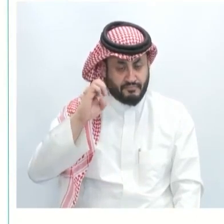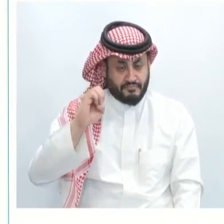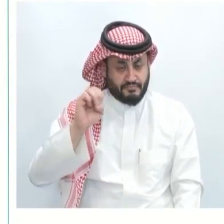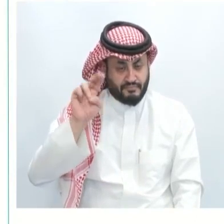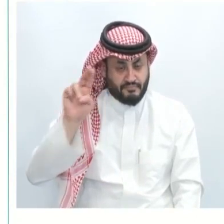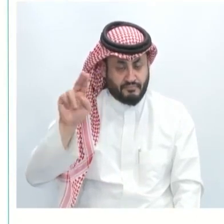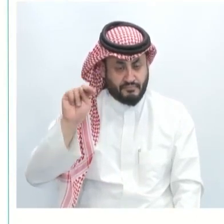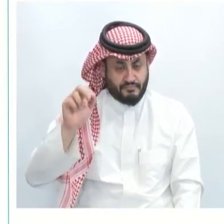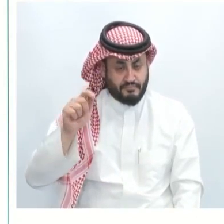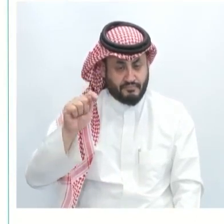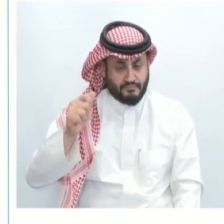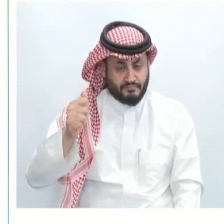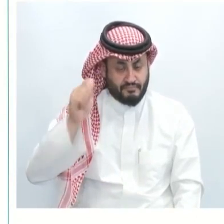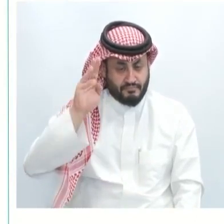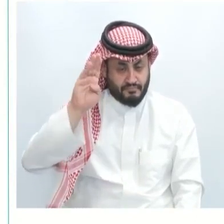uncountable. Say with me,